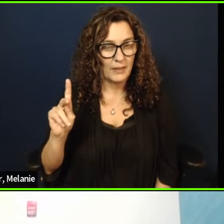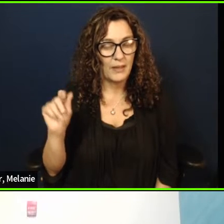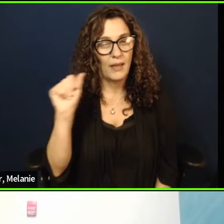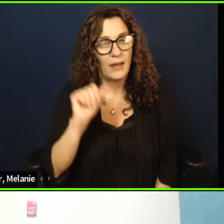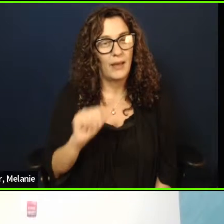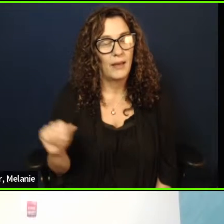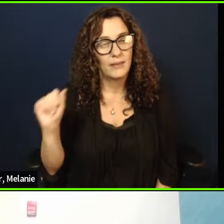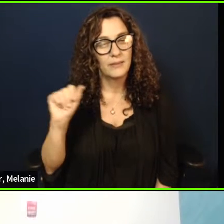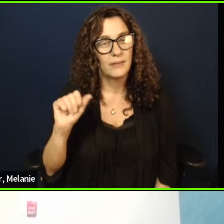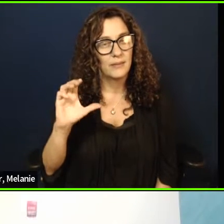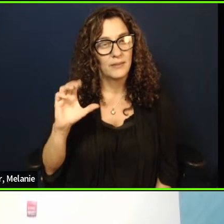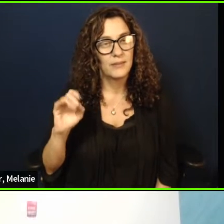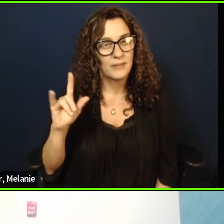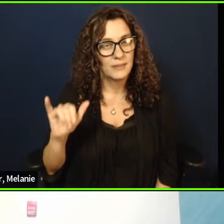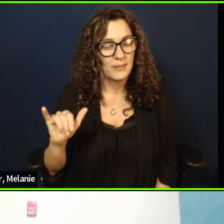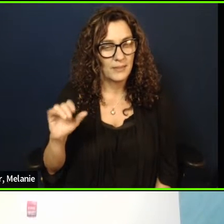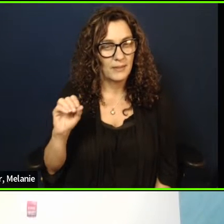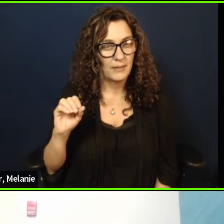feedback@cityofrochester.gov.